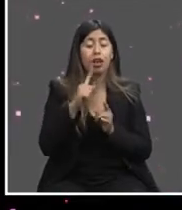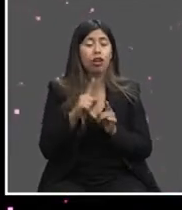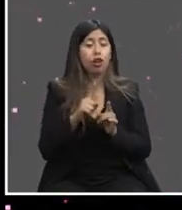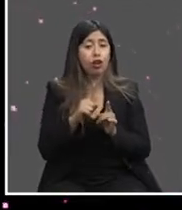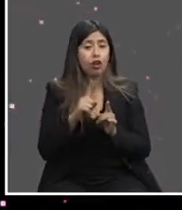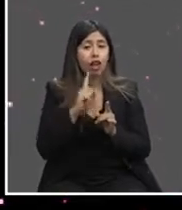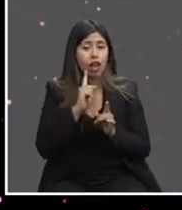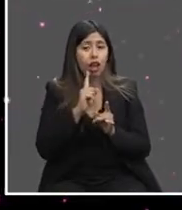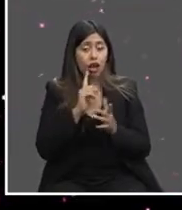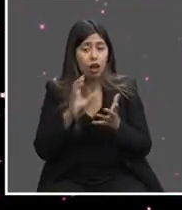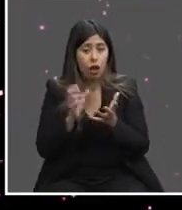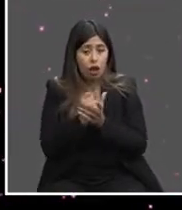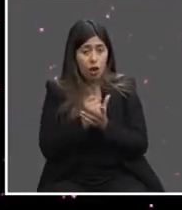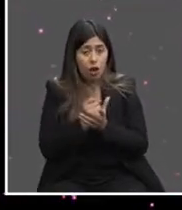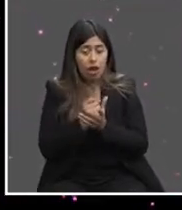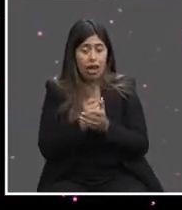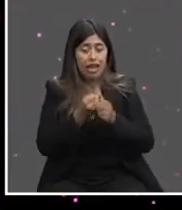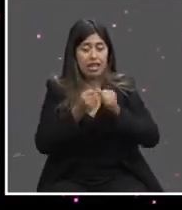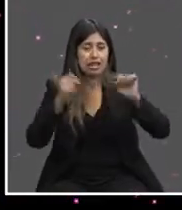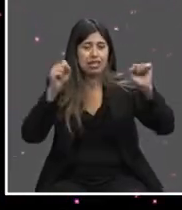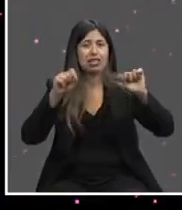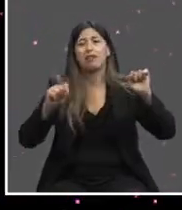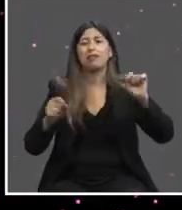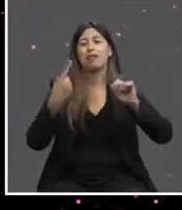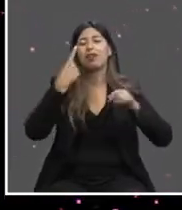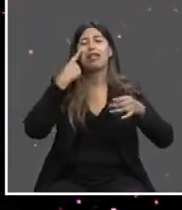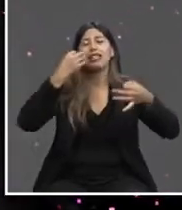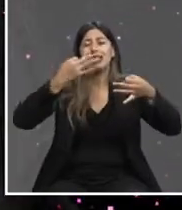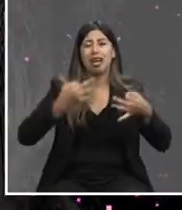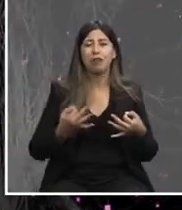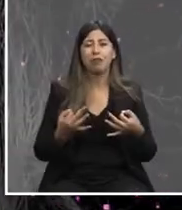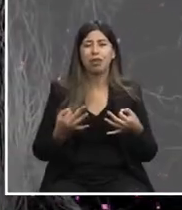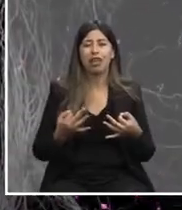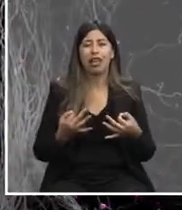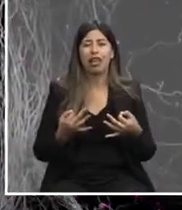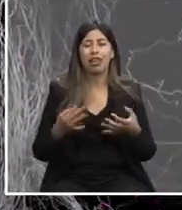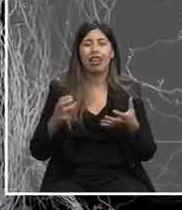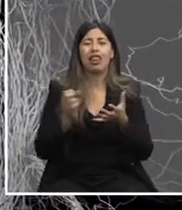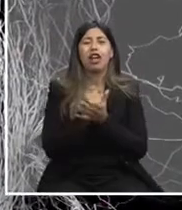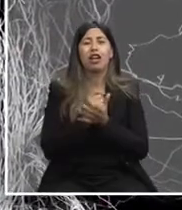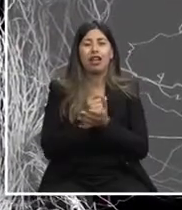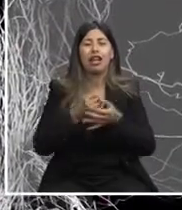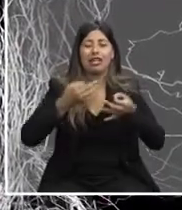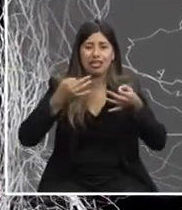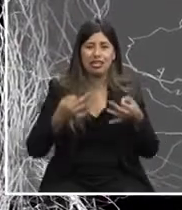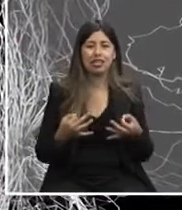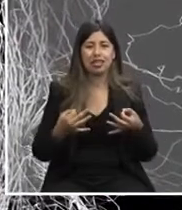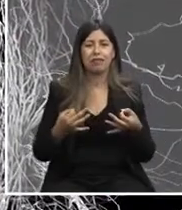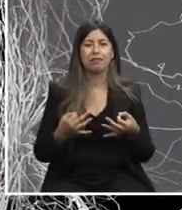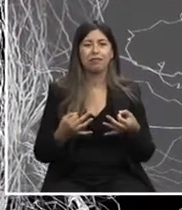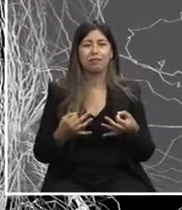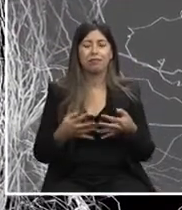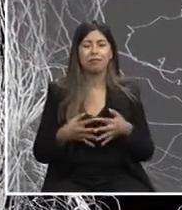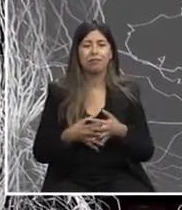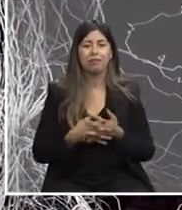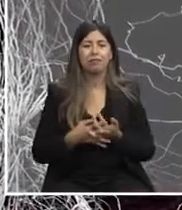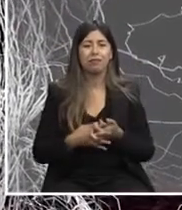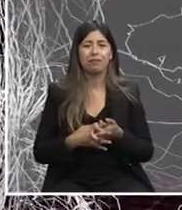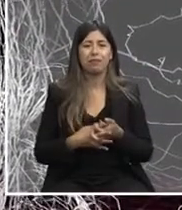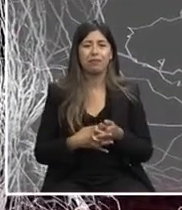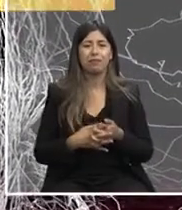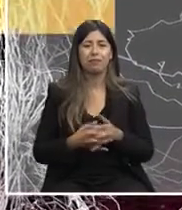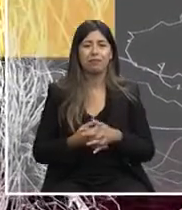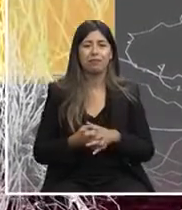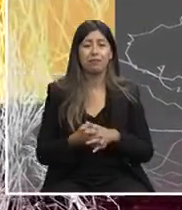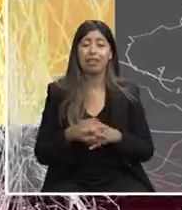achieve existential security. Only then can we make sure we get through this period of danger and give our children the